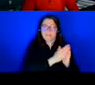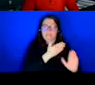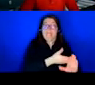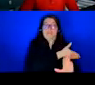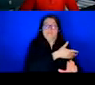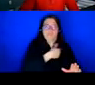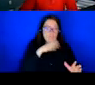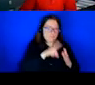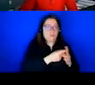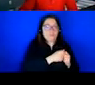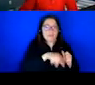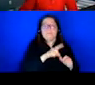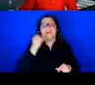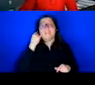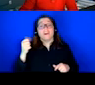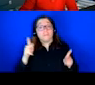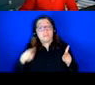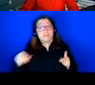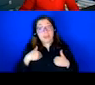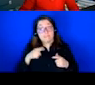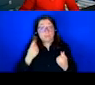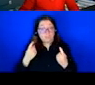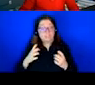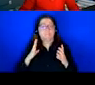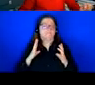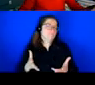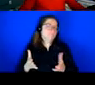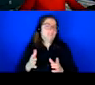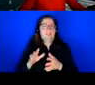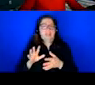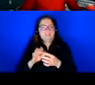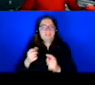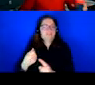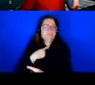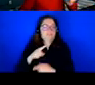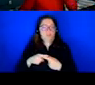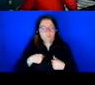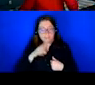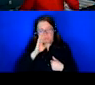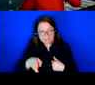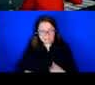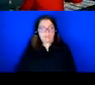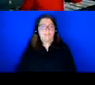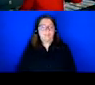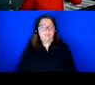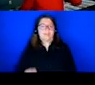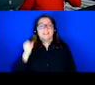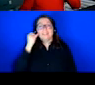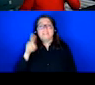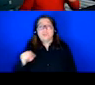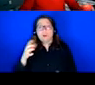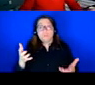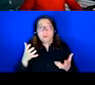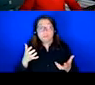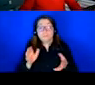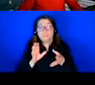anybody else has questions, they can send it to me directly in the chat. If you'd like to ask your question, just tell me you have a question and